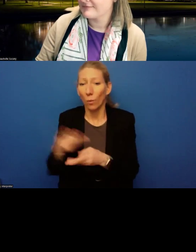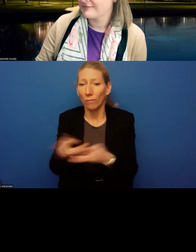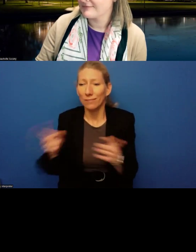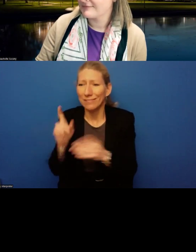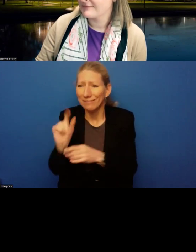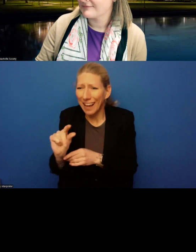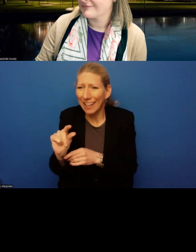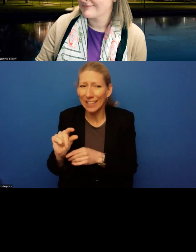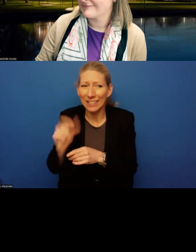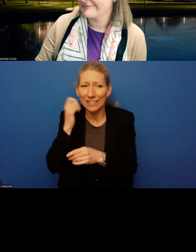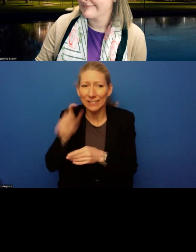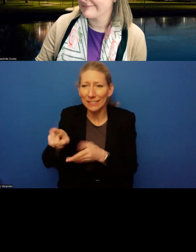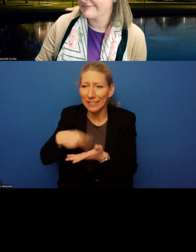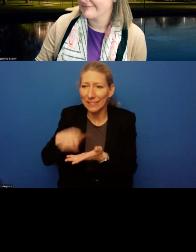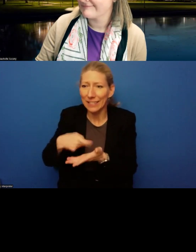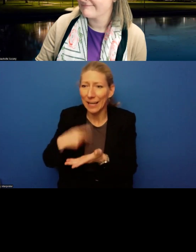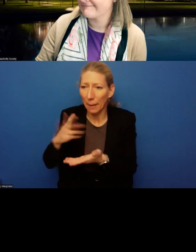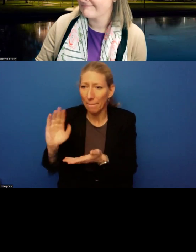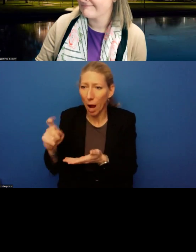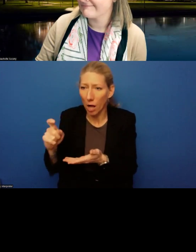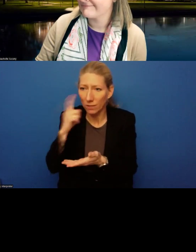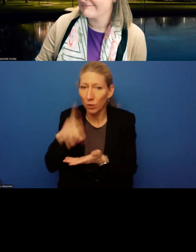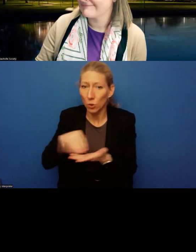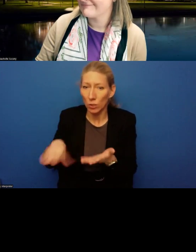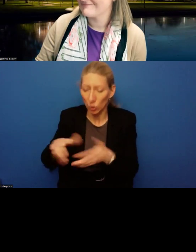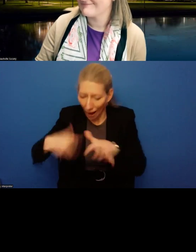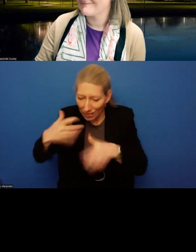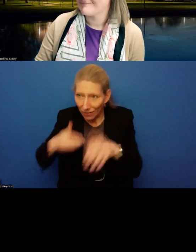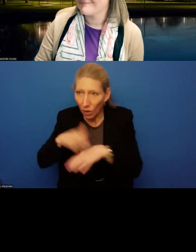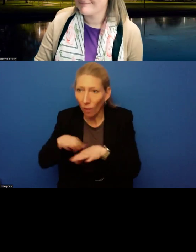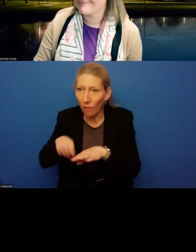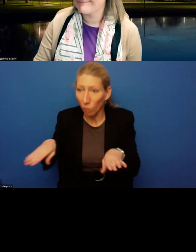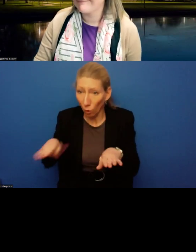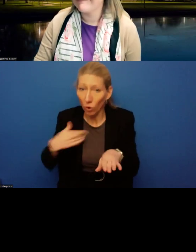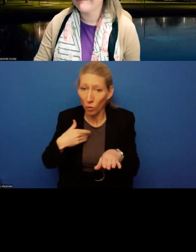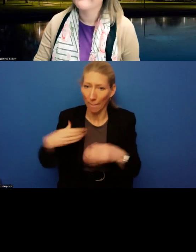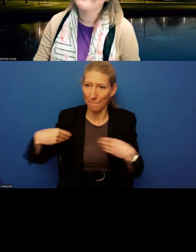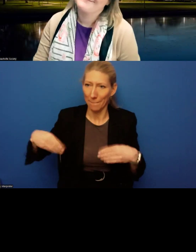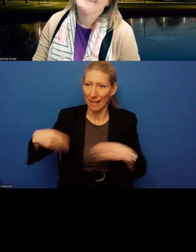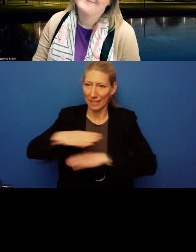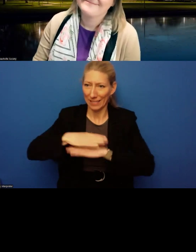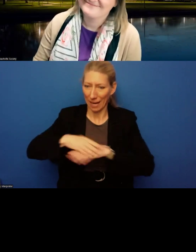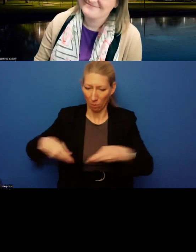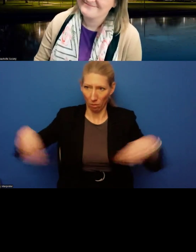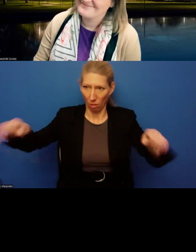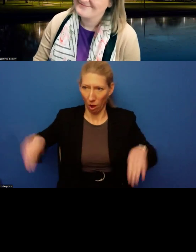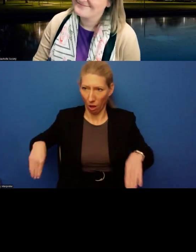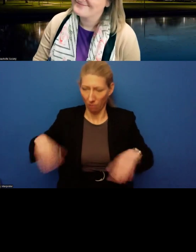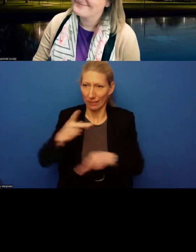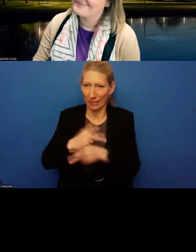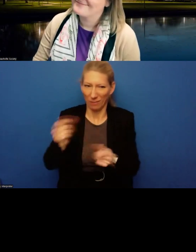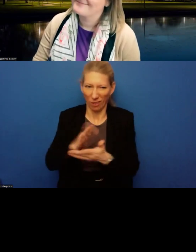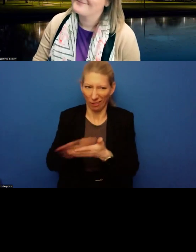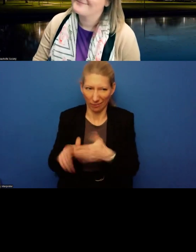individual dig boxes for students to excavate on the floor where a plastic tablecloth kept the dirt contained.